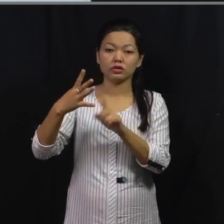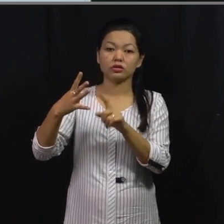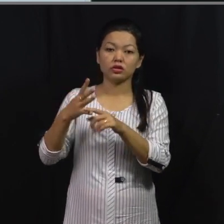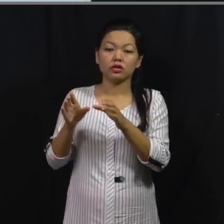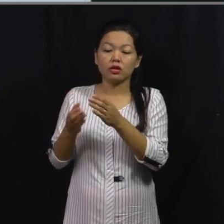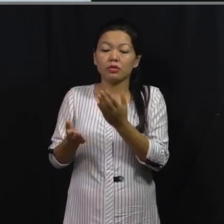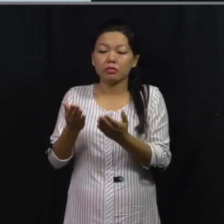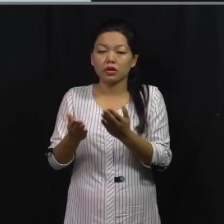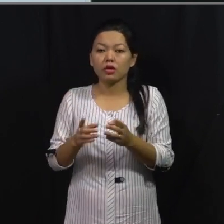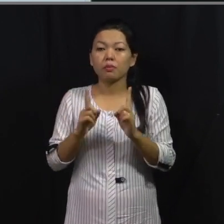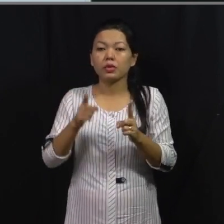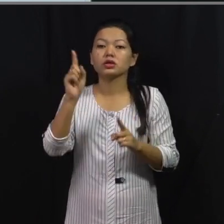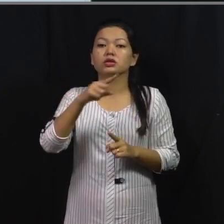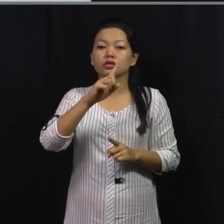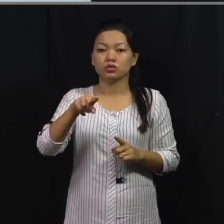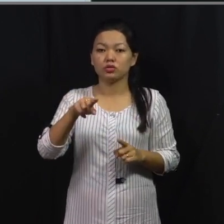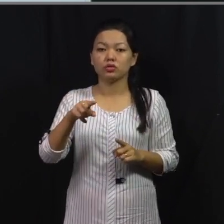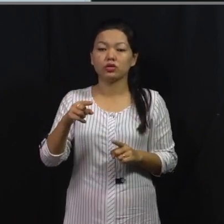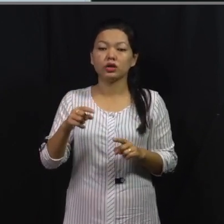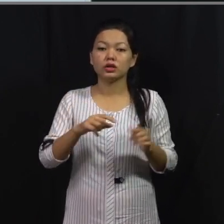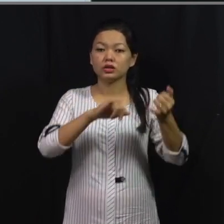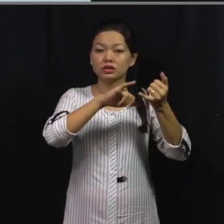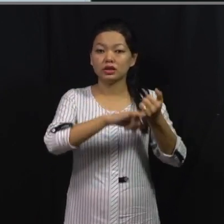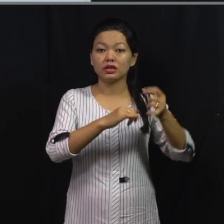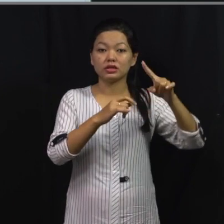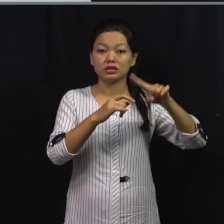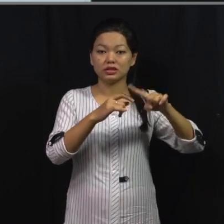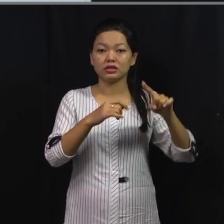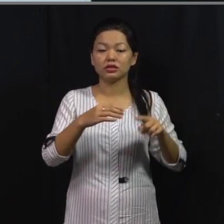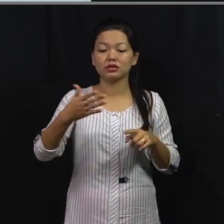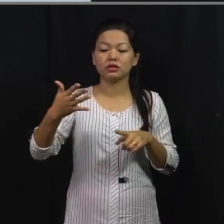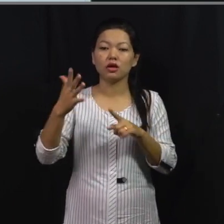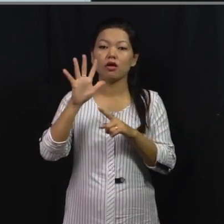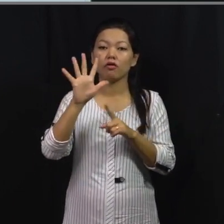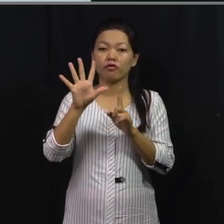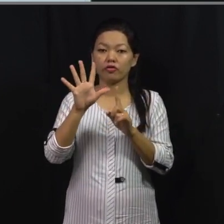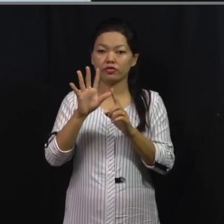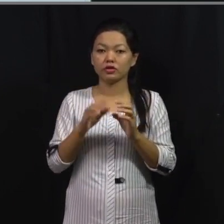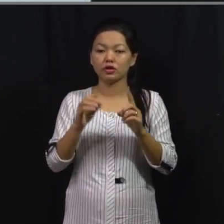you know, category. That is what we say, or they are also called as the Panchama.